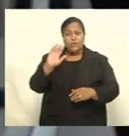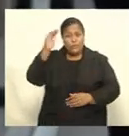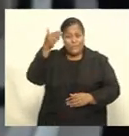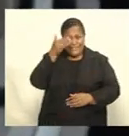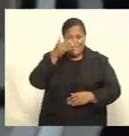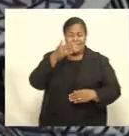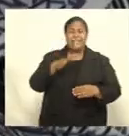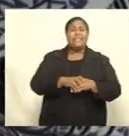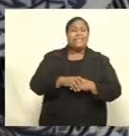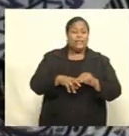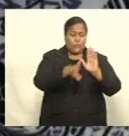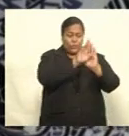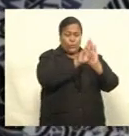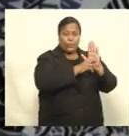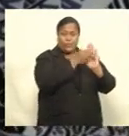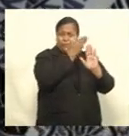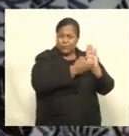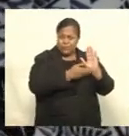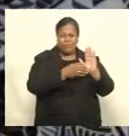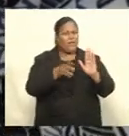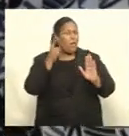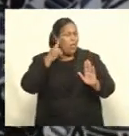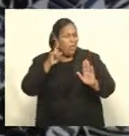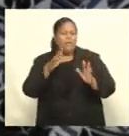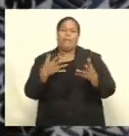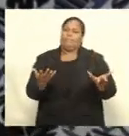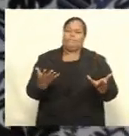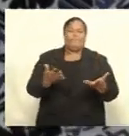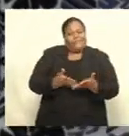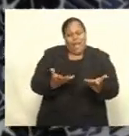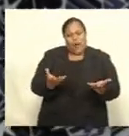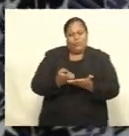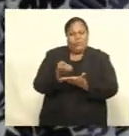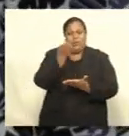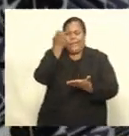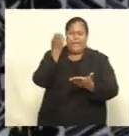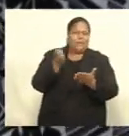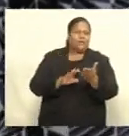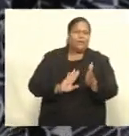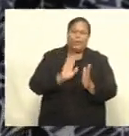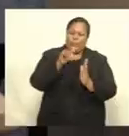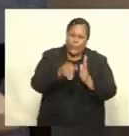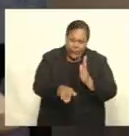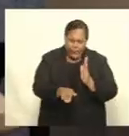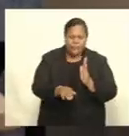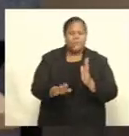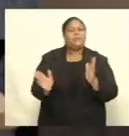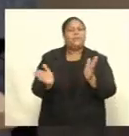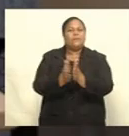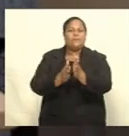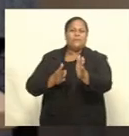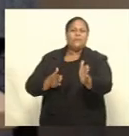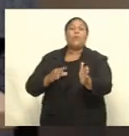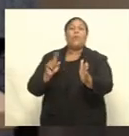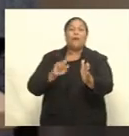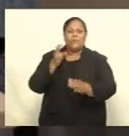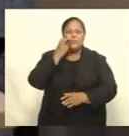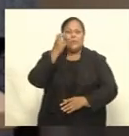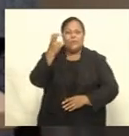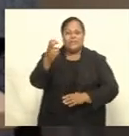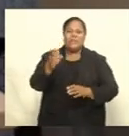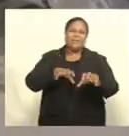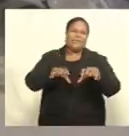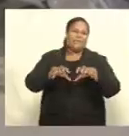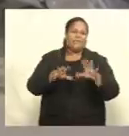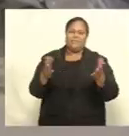containment measures add to the near-term economic uncertainty and will likely delay the resumption of tourist activity.